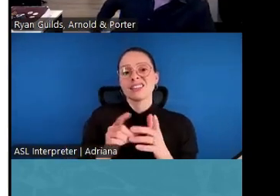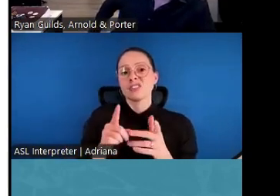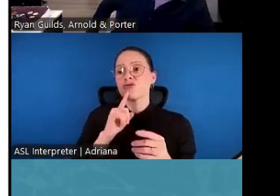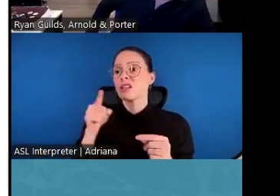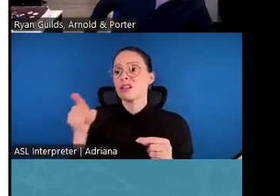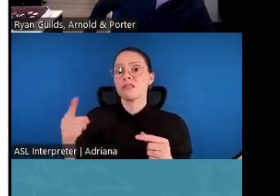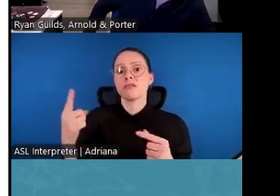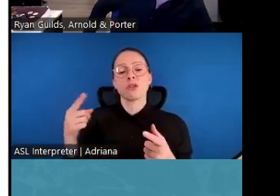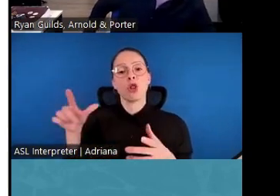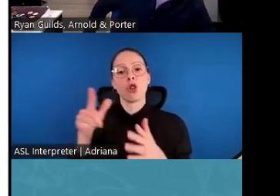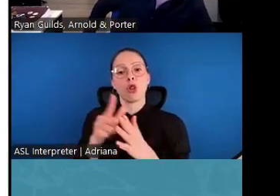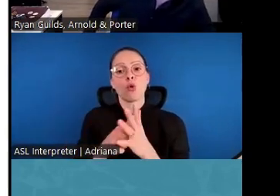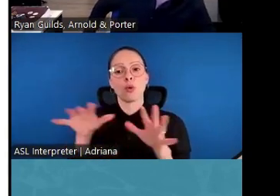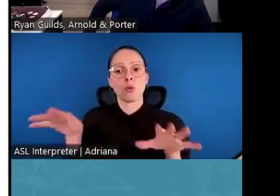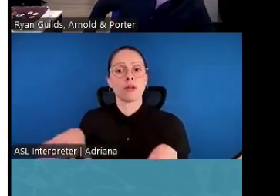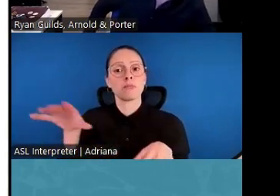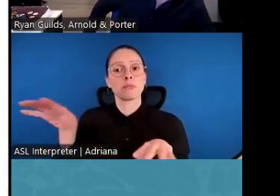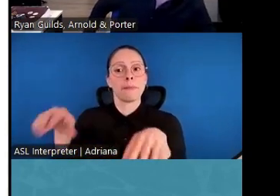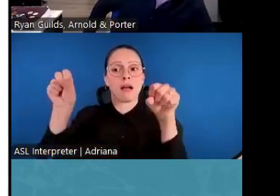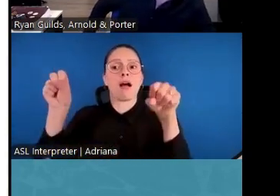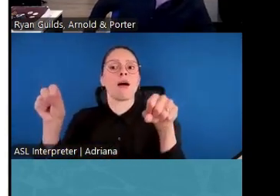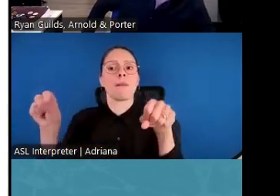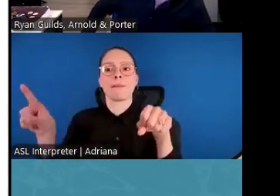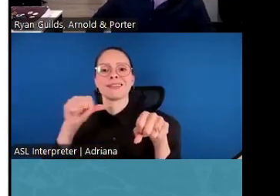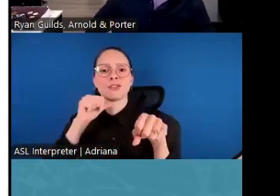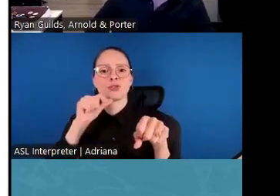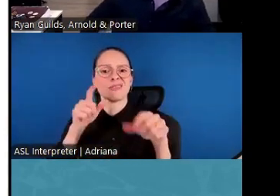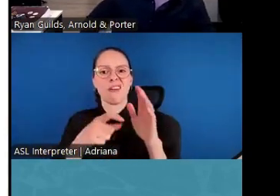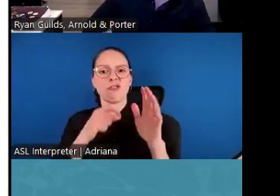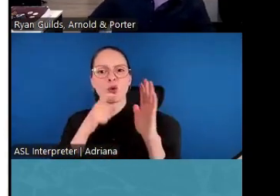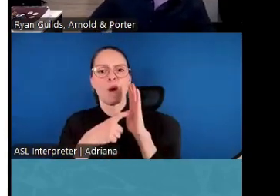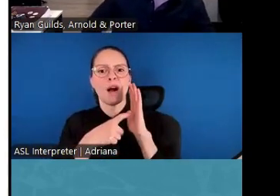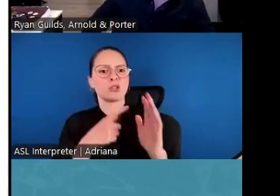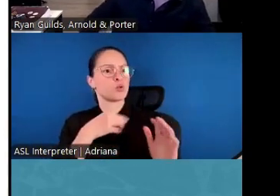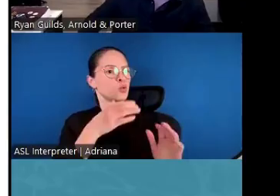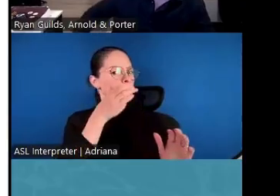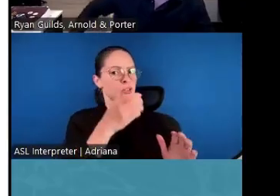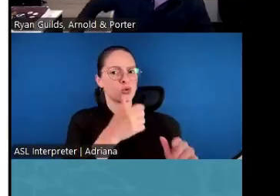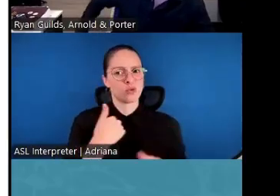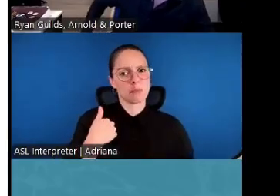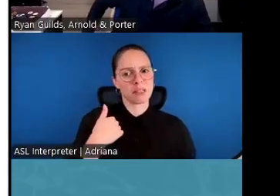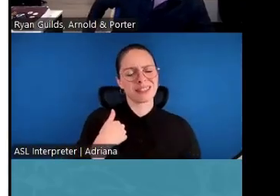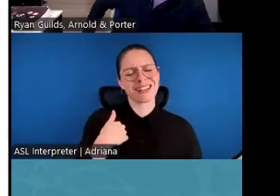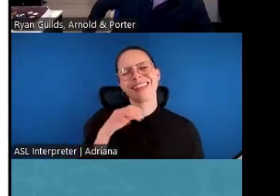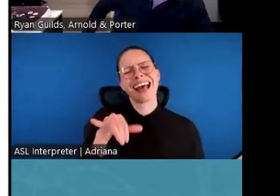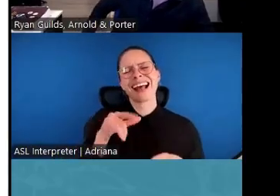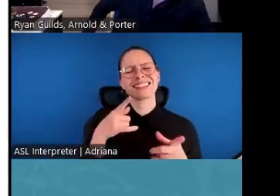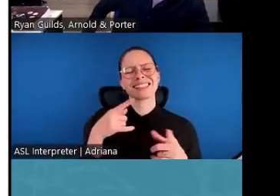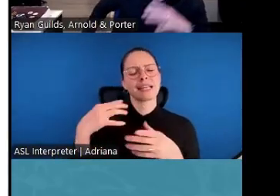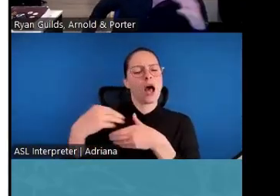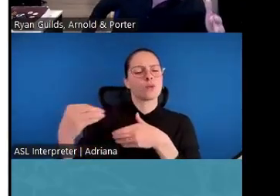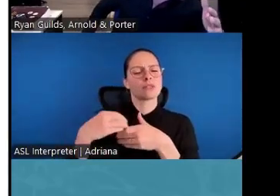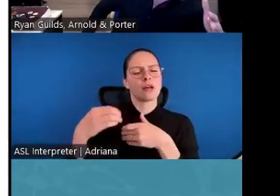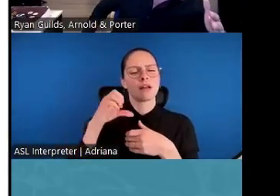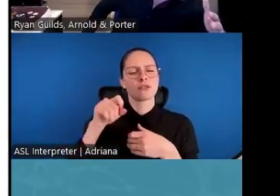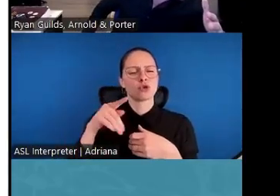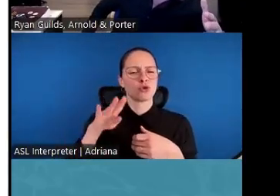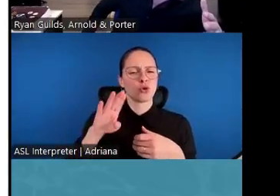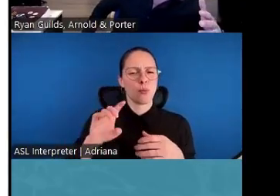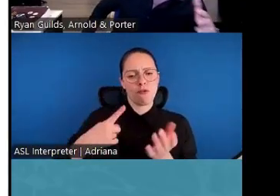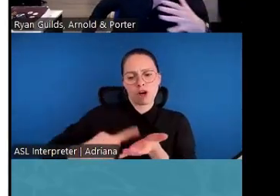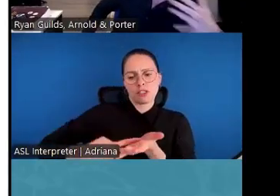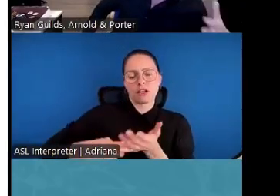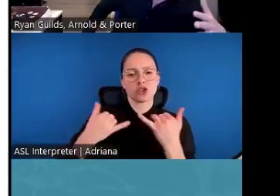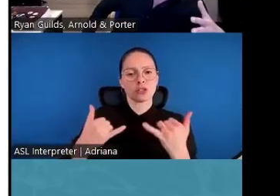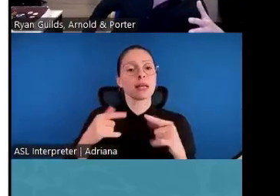rare. And then in terms of administrative boards, like I said before, that's a little bit outside the scope of what we would talk about today. But the point I would have you take